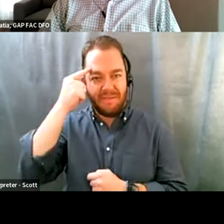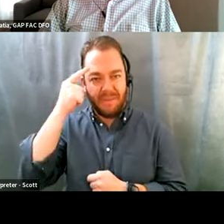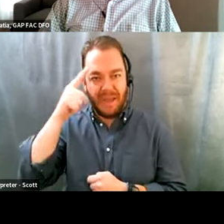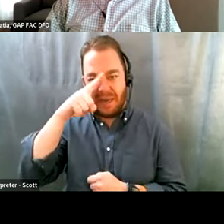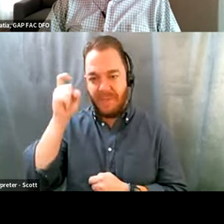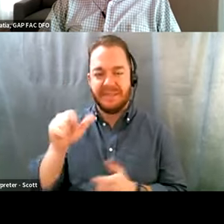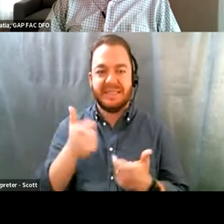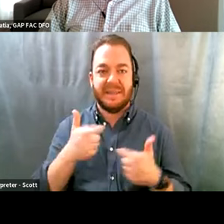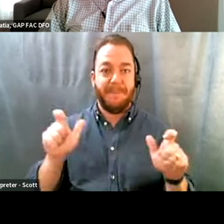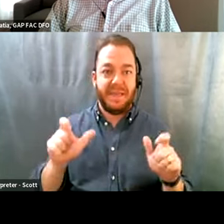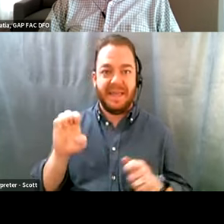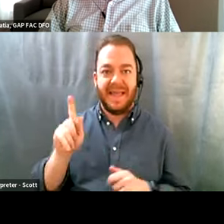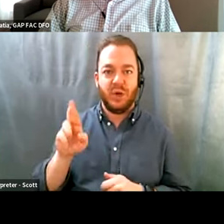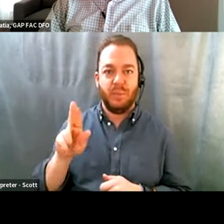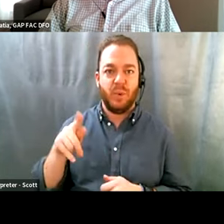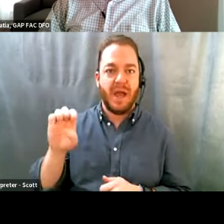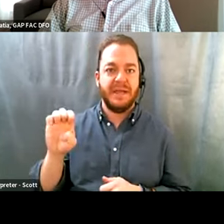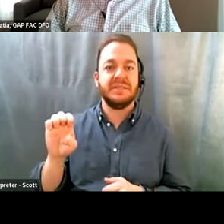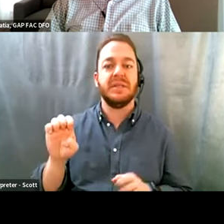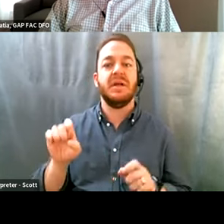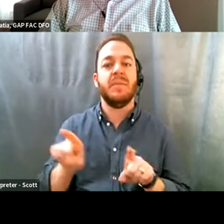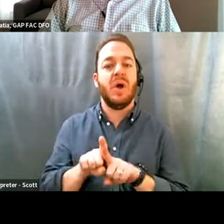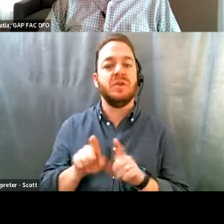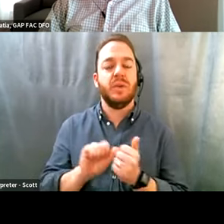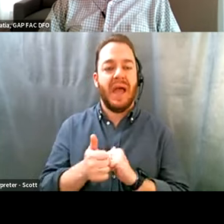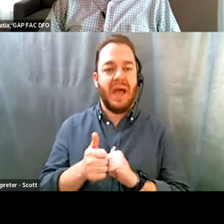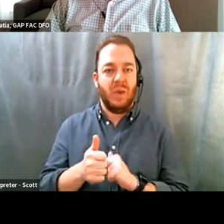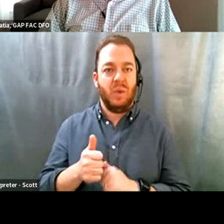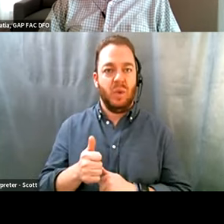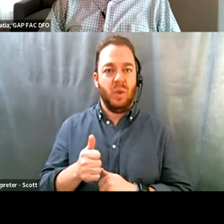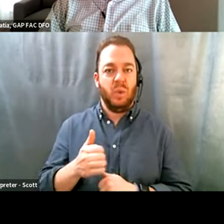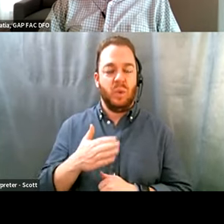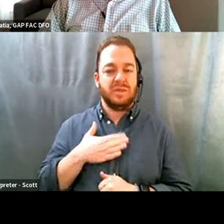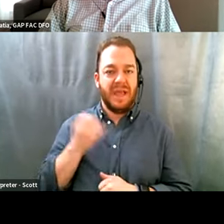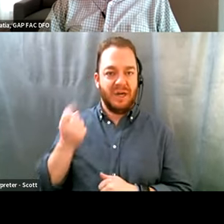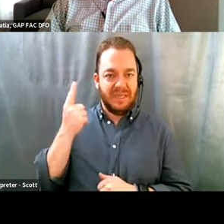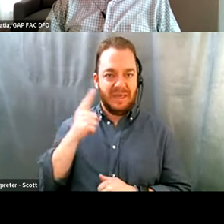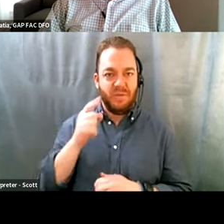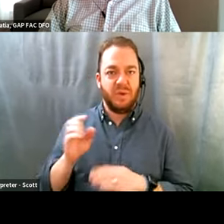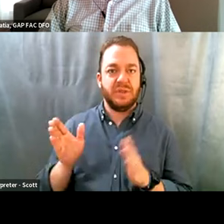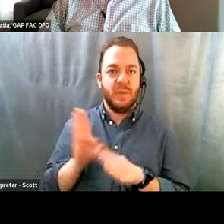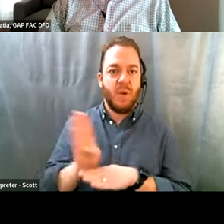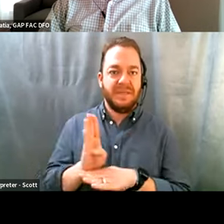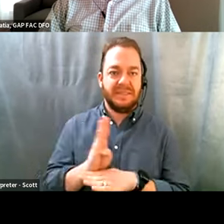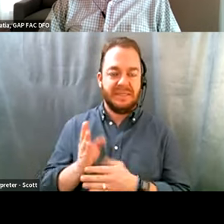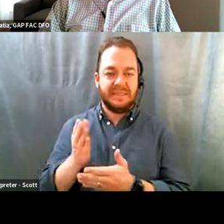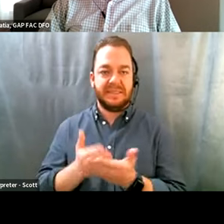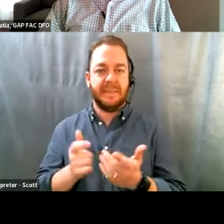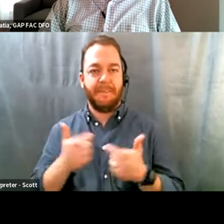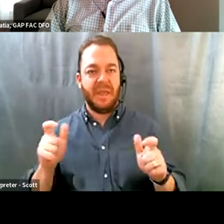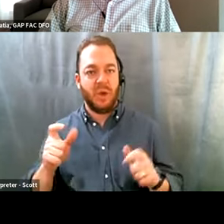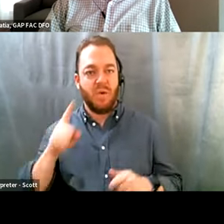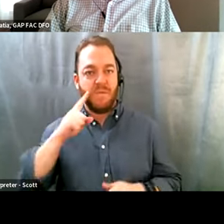such a big enterprise, but also how it's linked. And it was my experience when I was a small business in some of those bigger